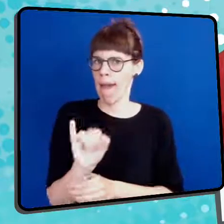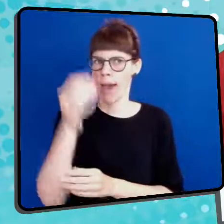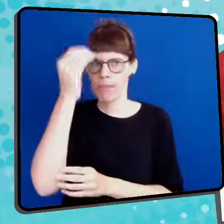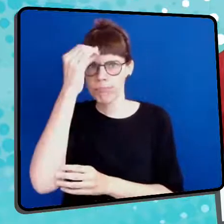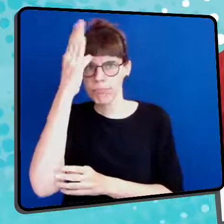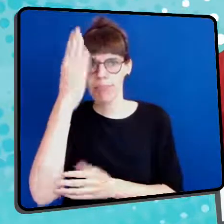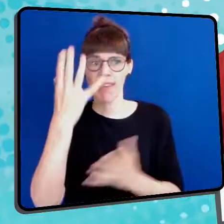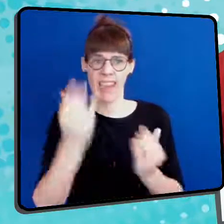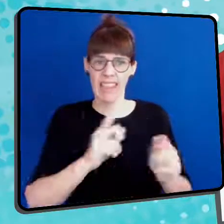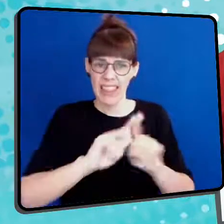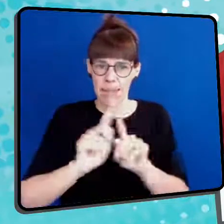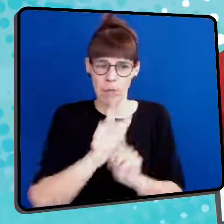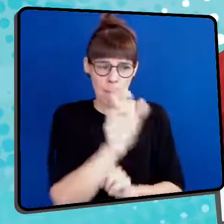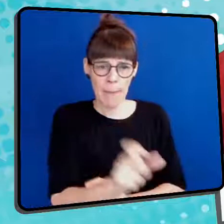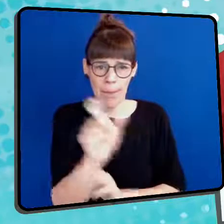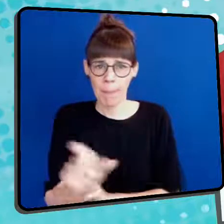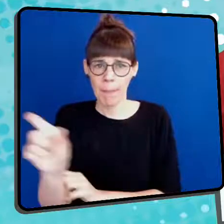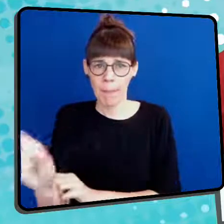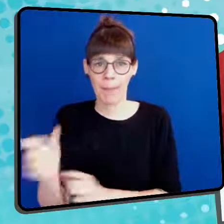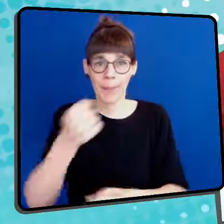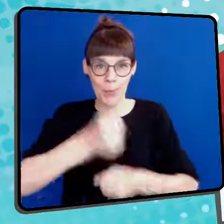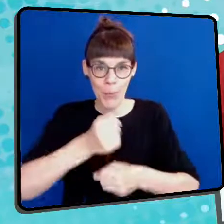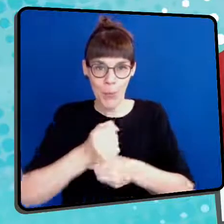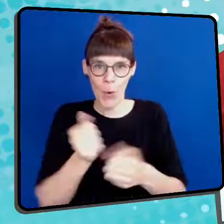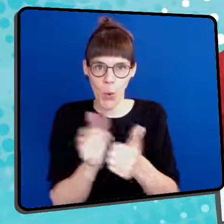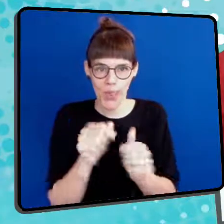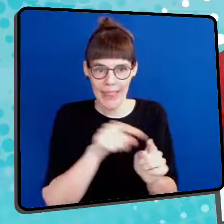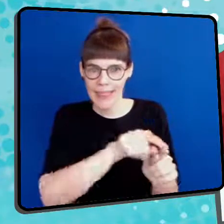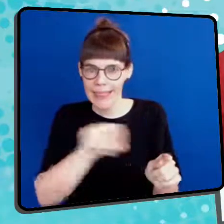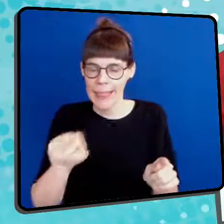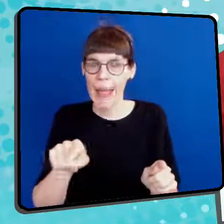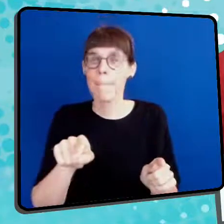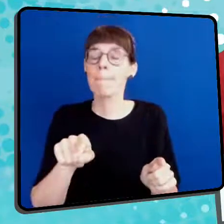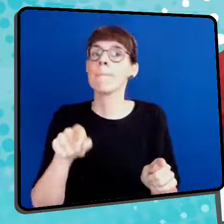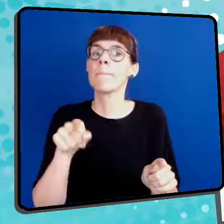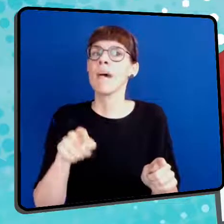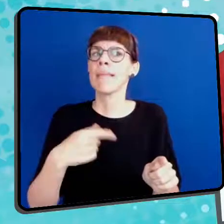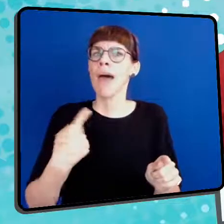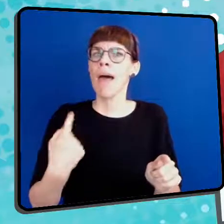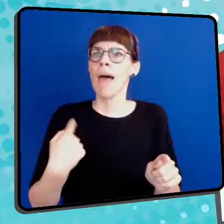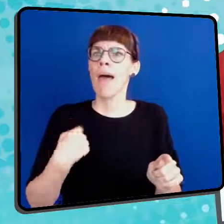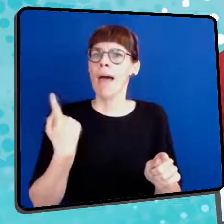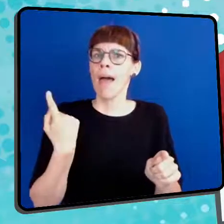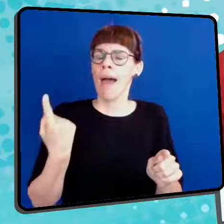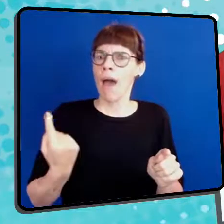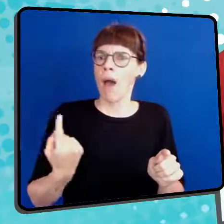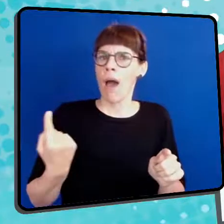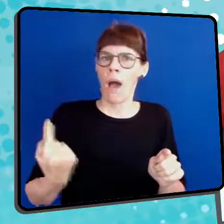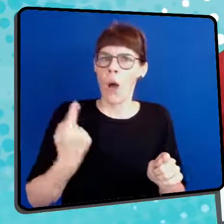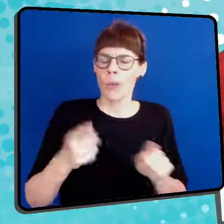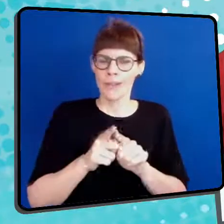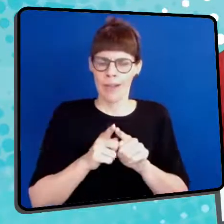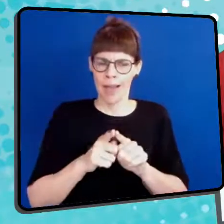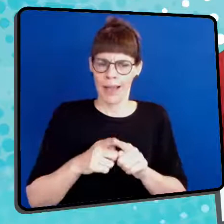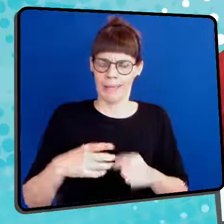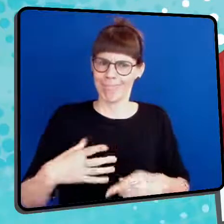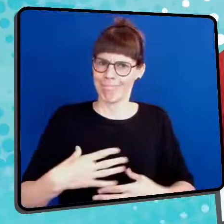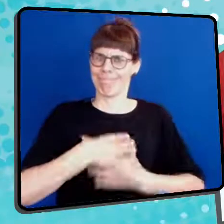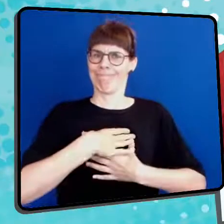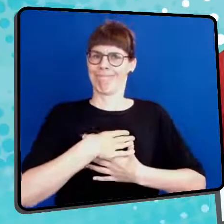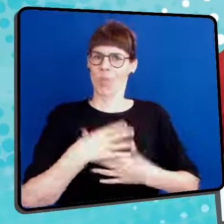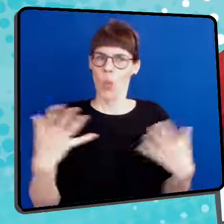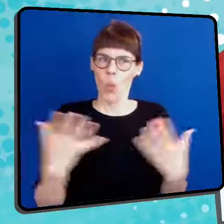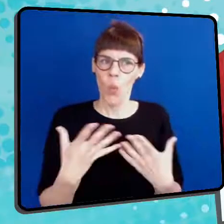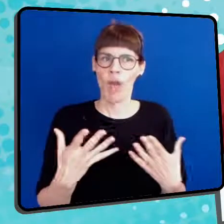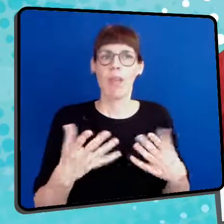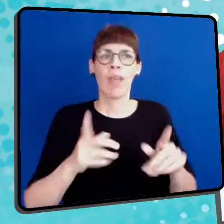customers, and every time we've spoken with consultants, one of the things that makes me most surprised is just the sheer amount of different technologies that you need to